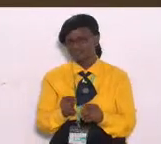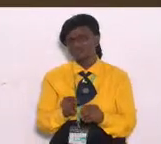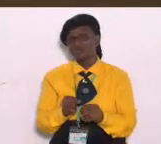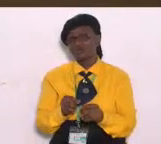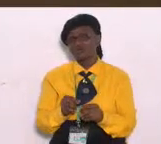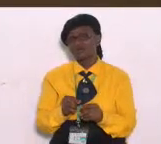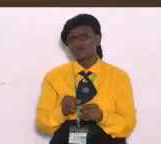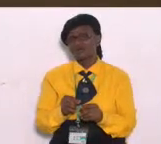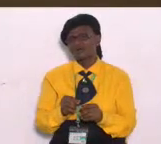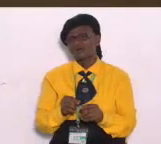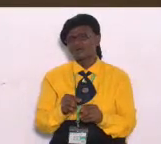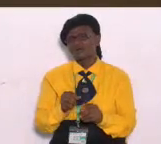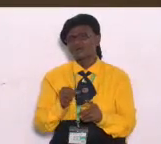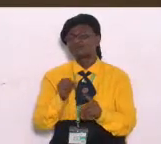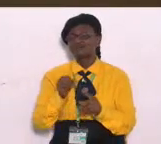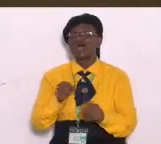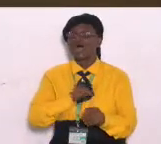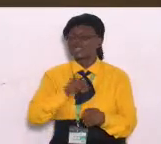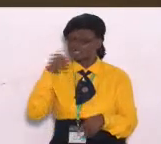I said, praise God.